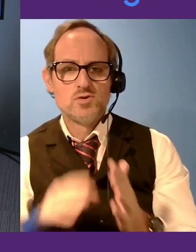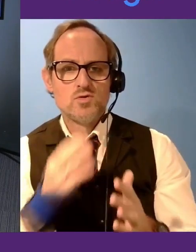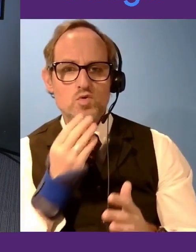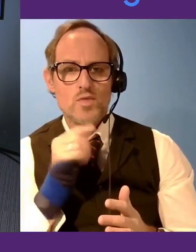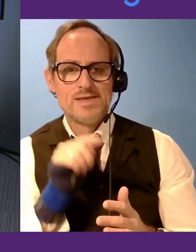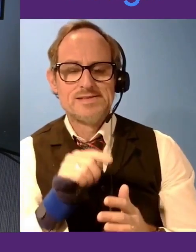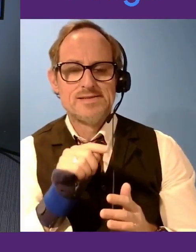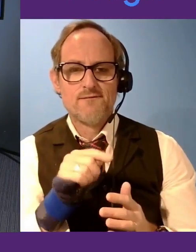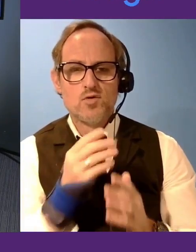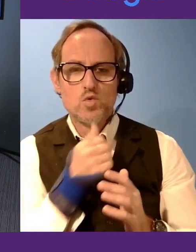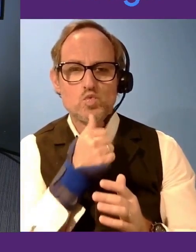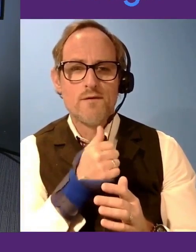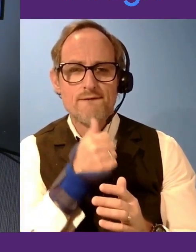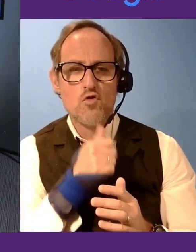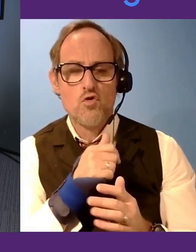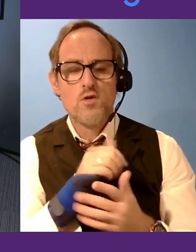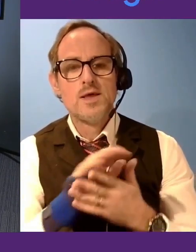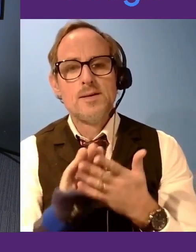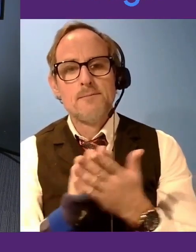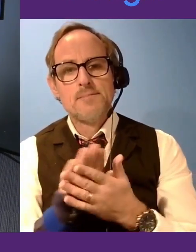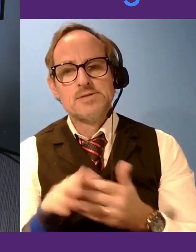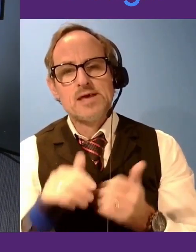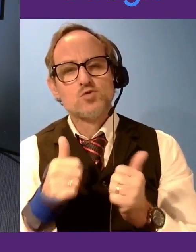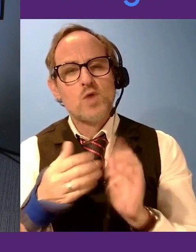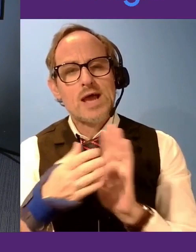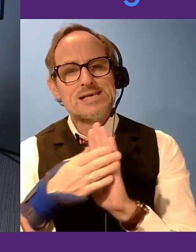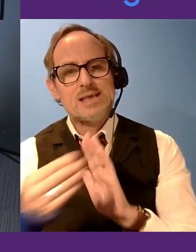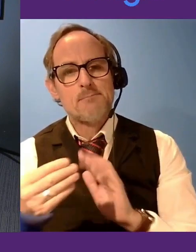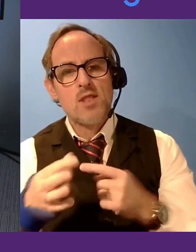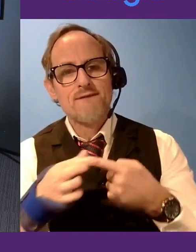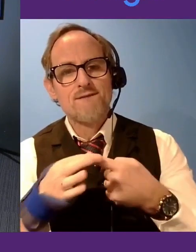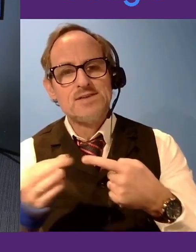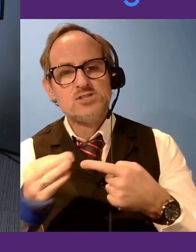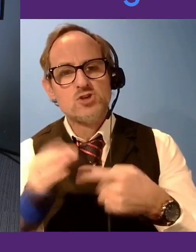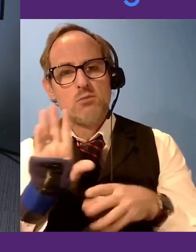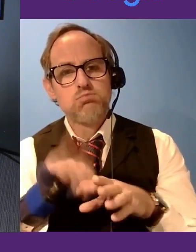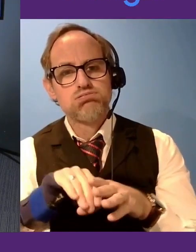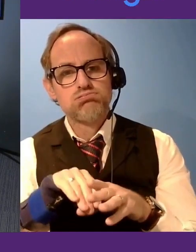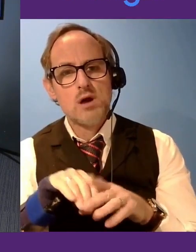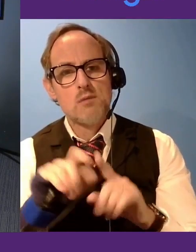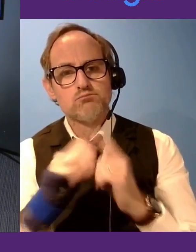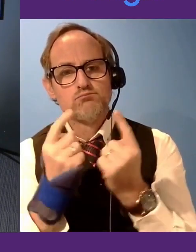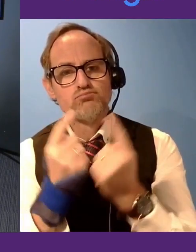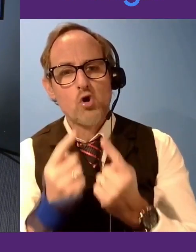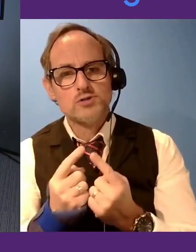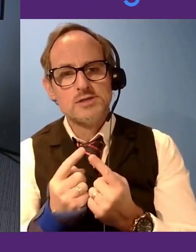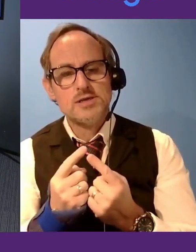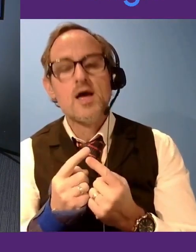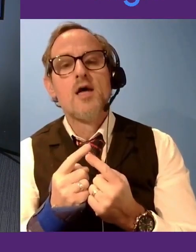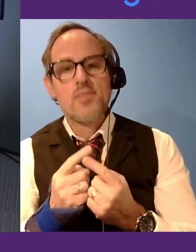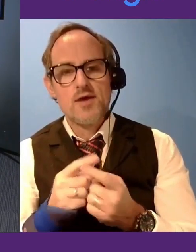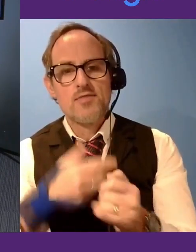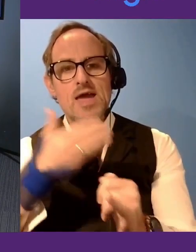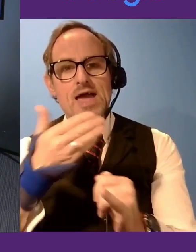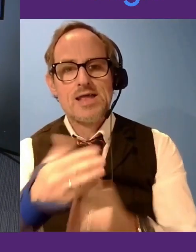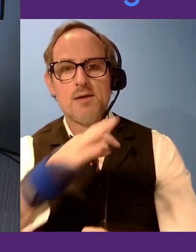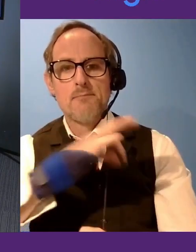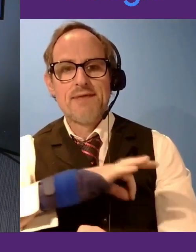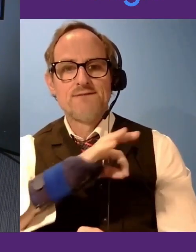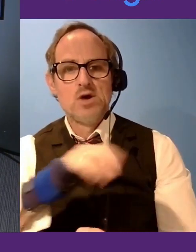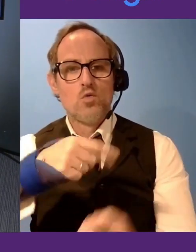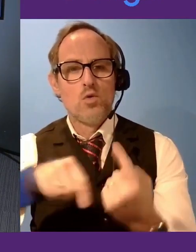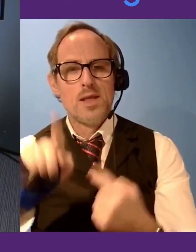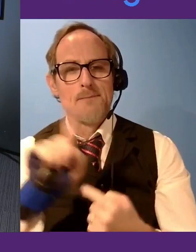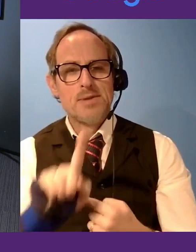example of like a feature that we built for a certain use group, but it ended up benefiting everyone. And I think the background